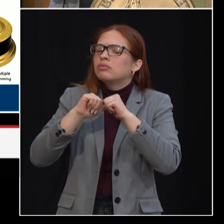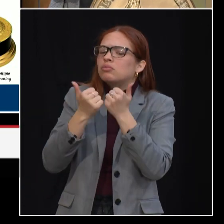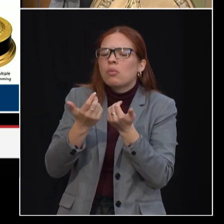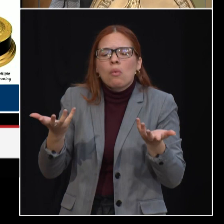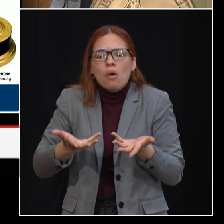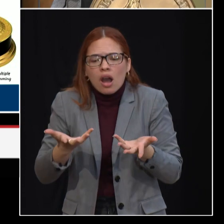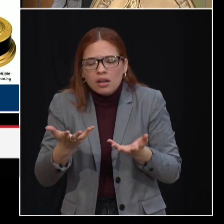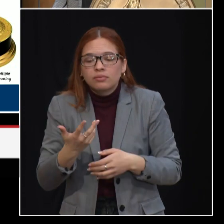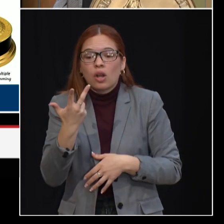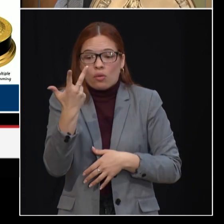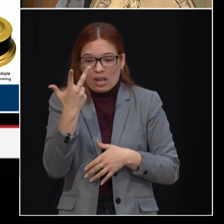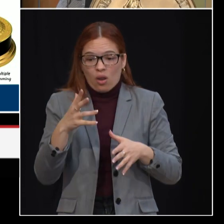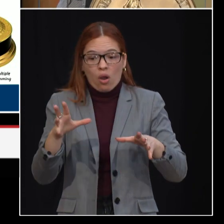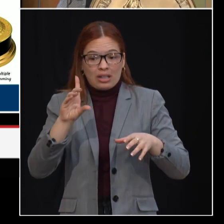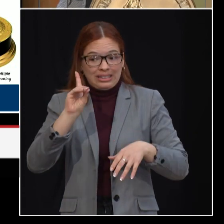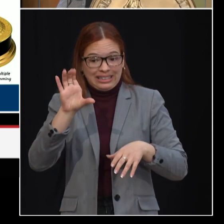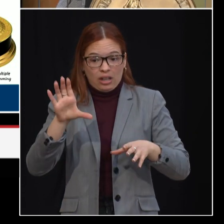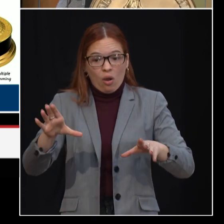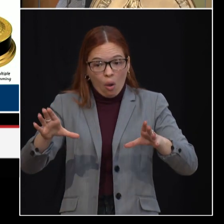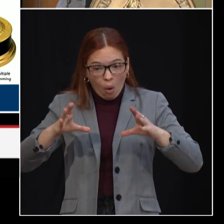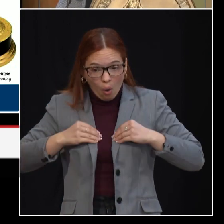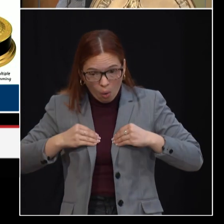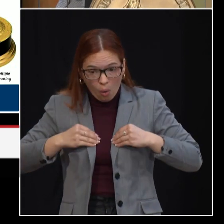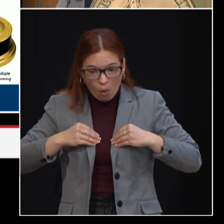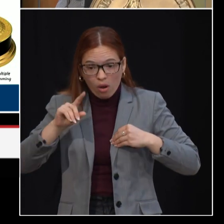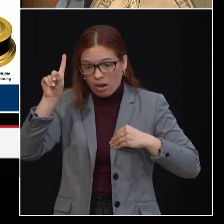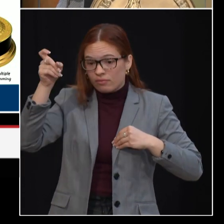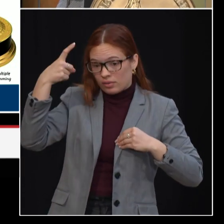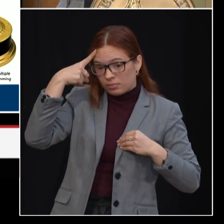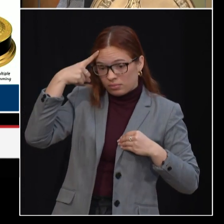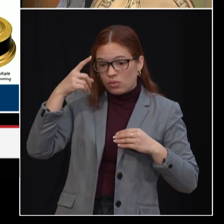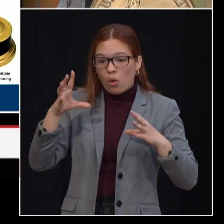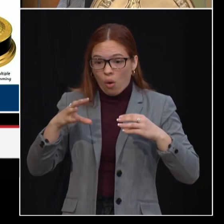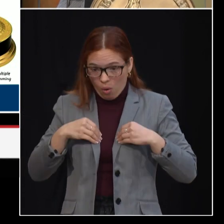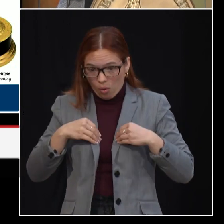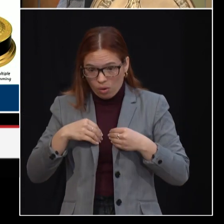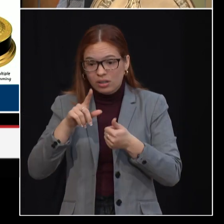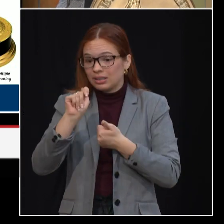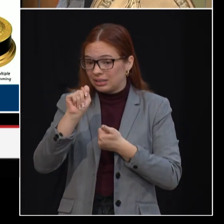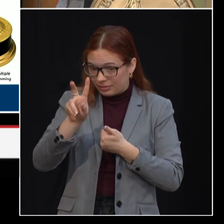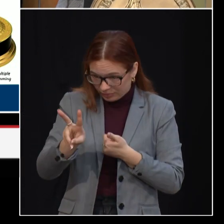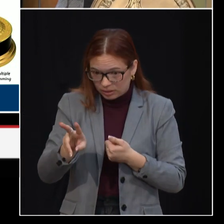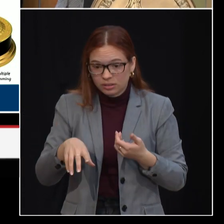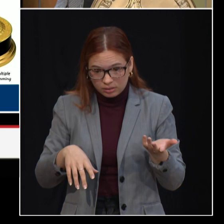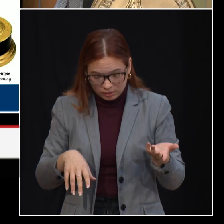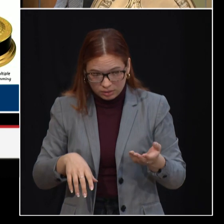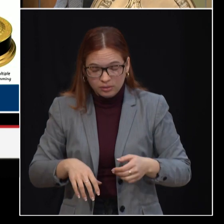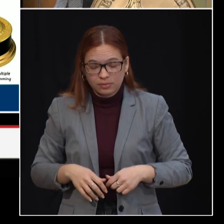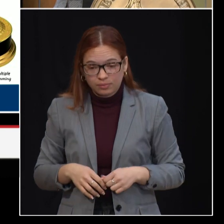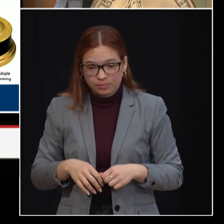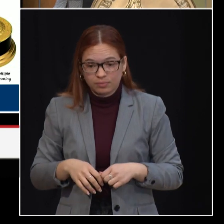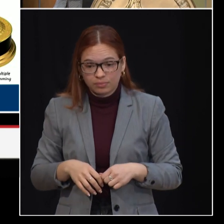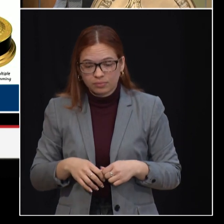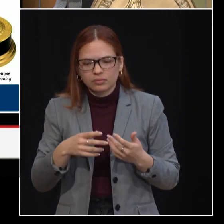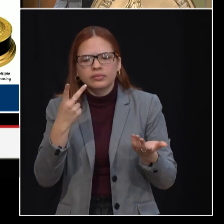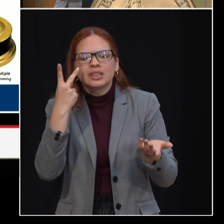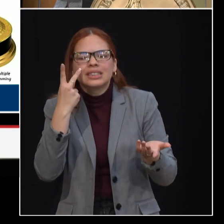government-owned television stations, DCN, where you can check out Mayor Bowser's press conferences each